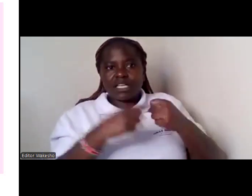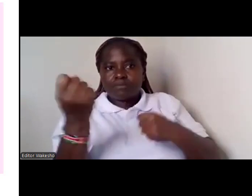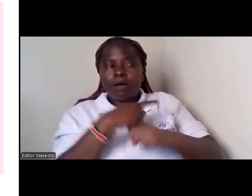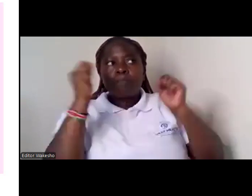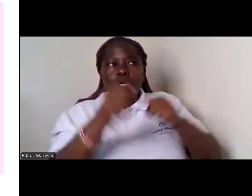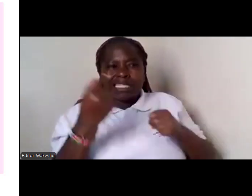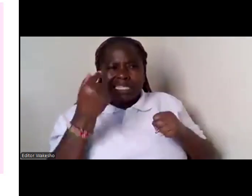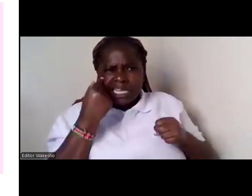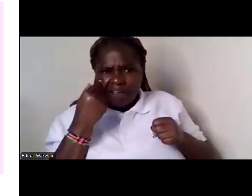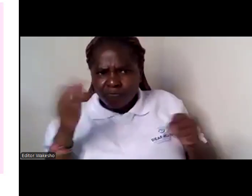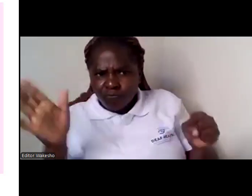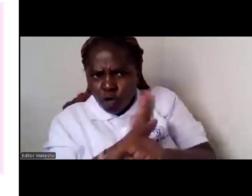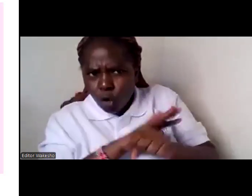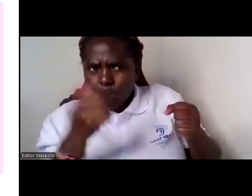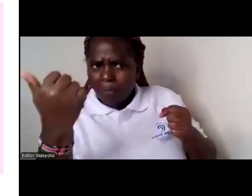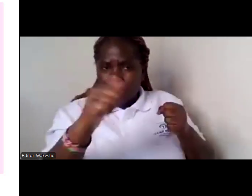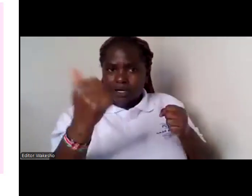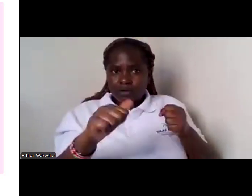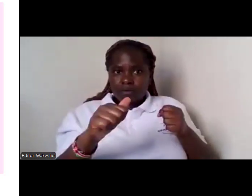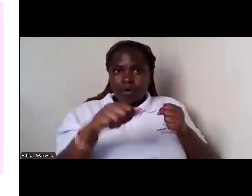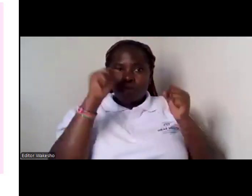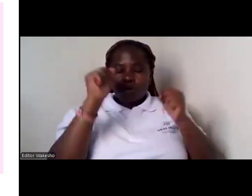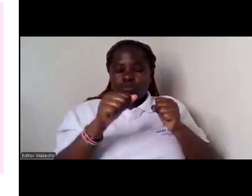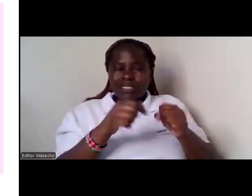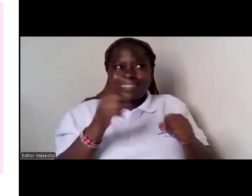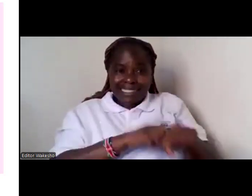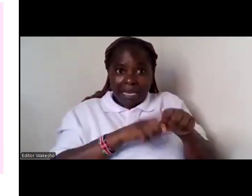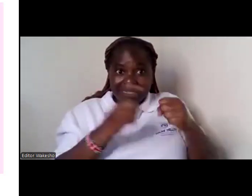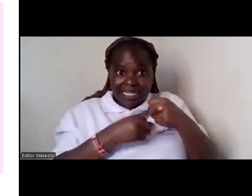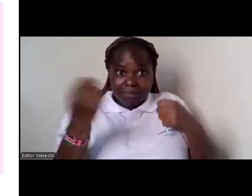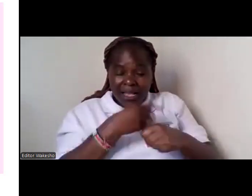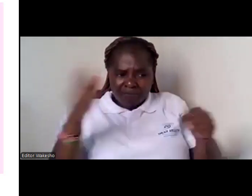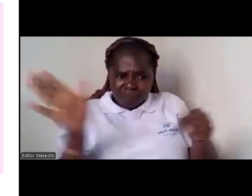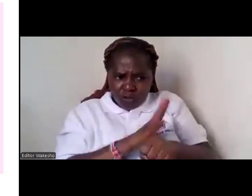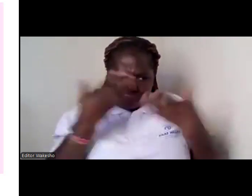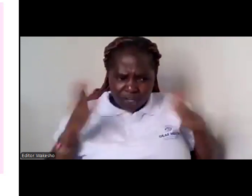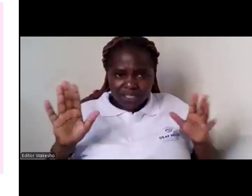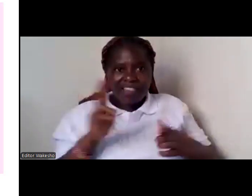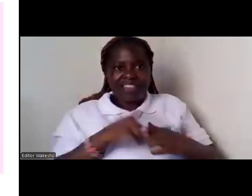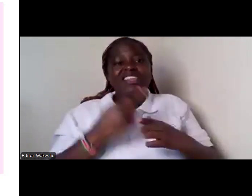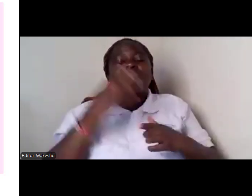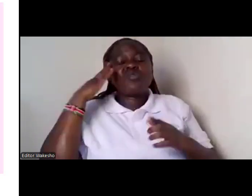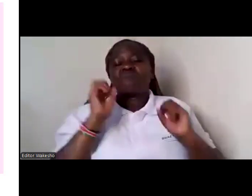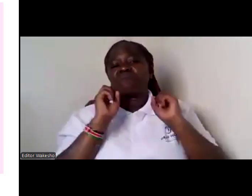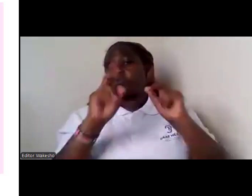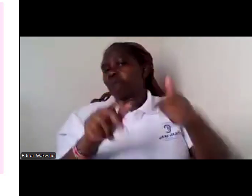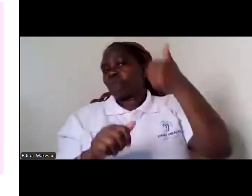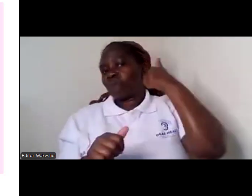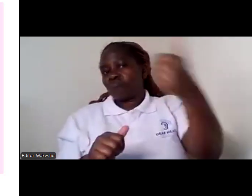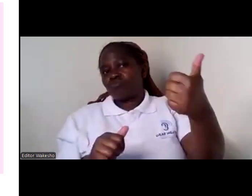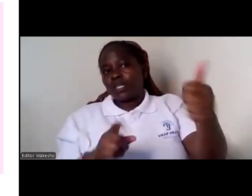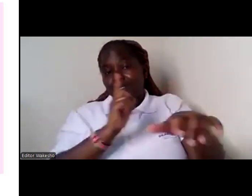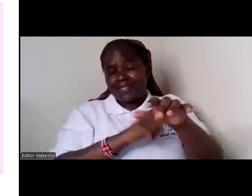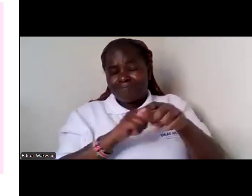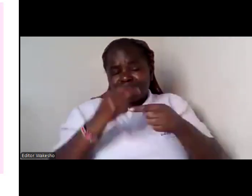closed to reduce the risk of failure. So we normally advise the men after the vasectomy, after we close the tubes,